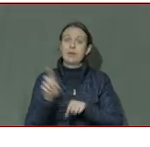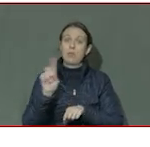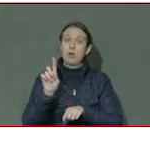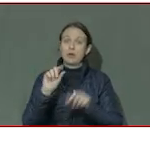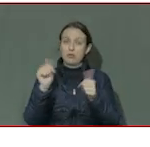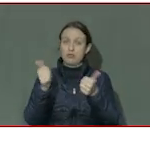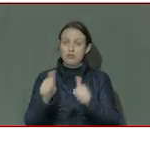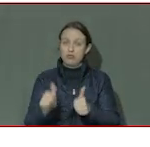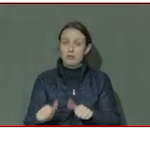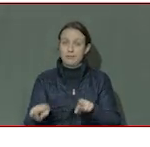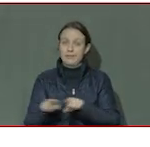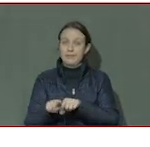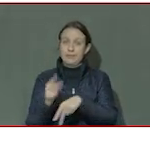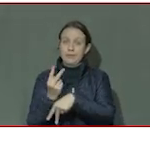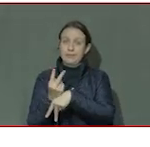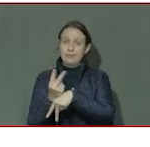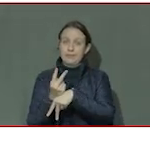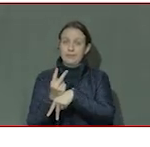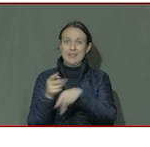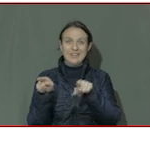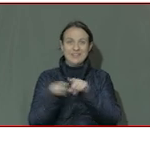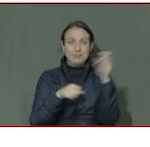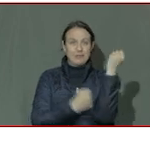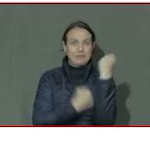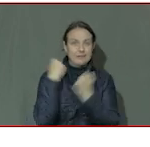Shape, not the same structure,